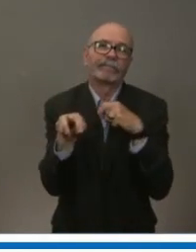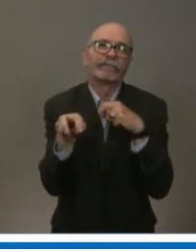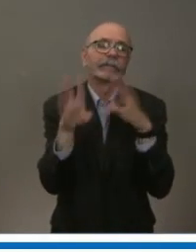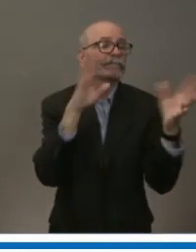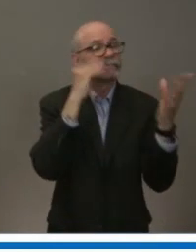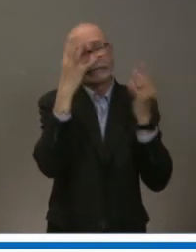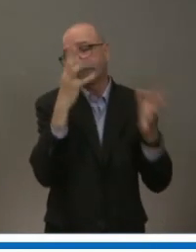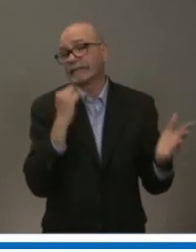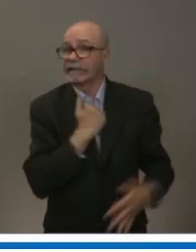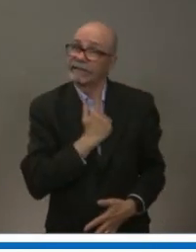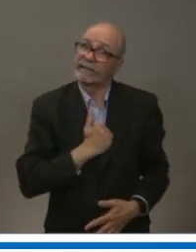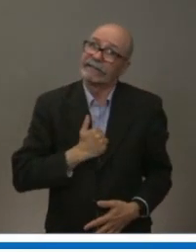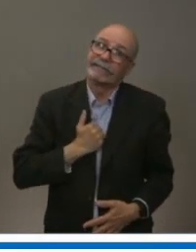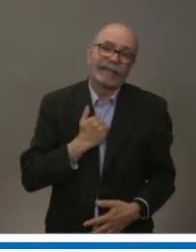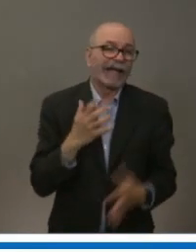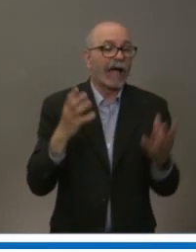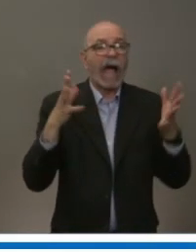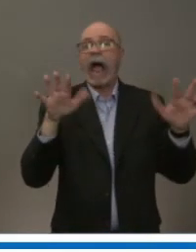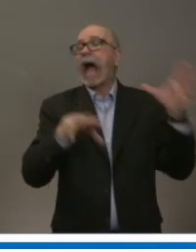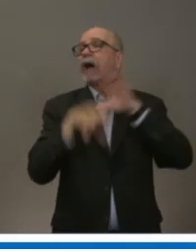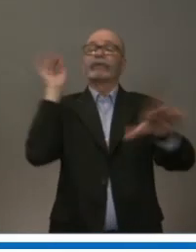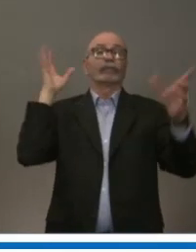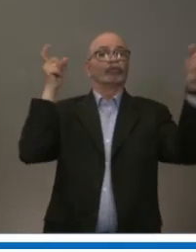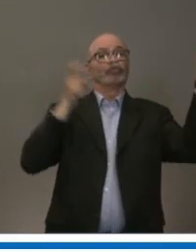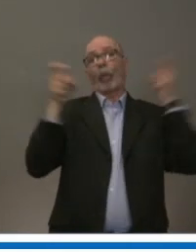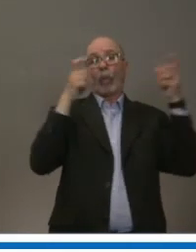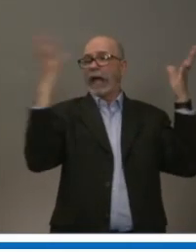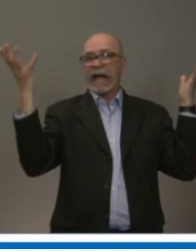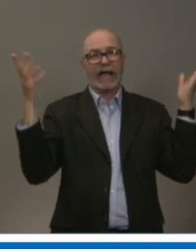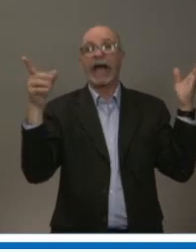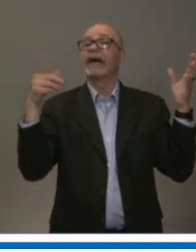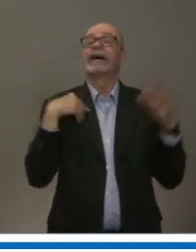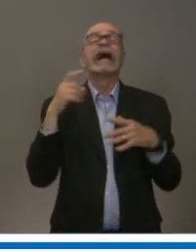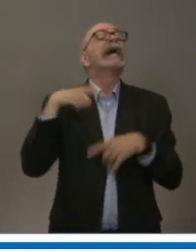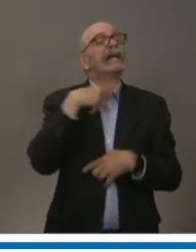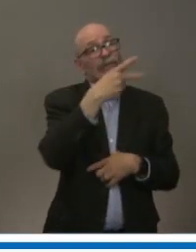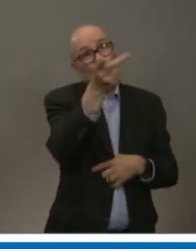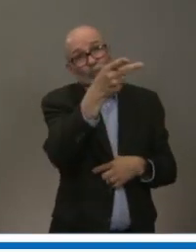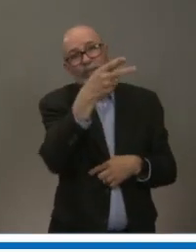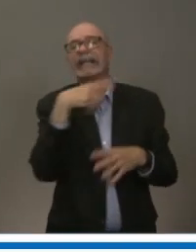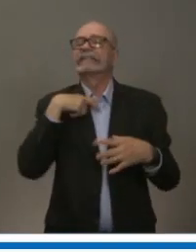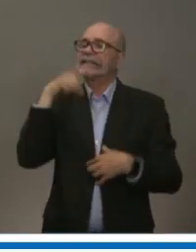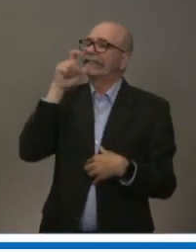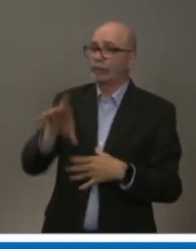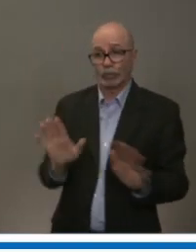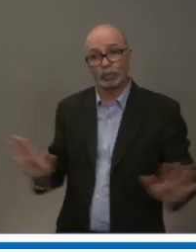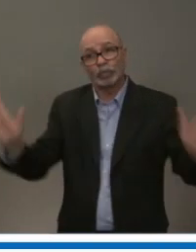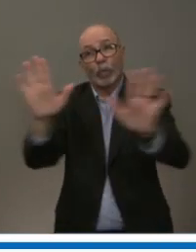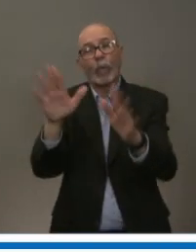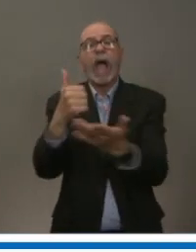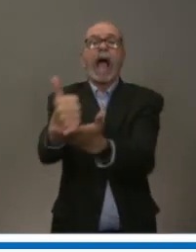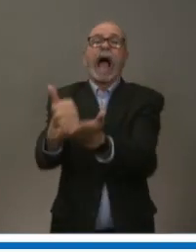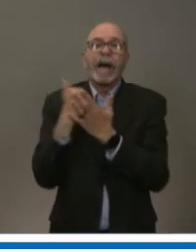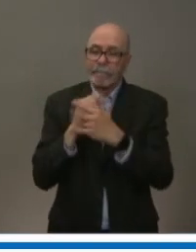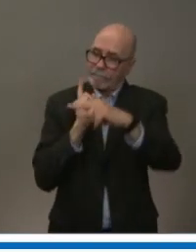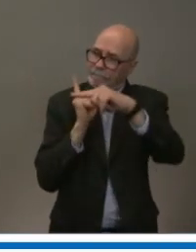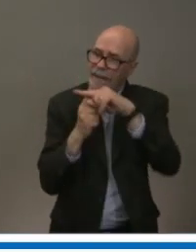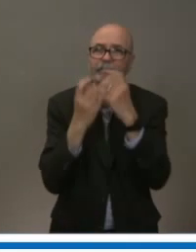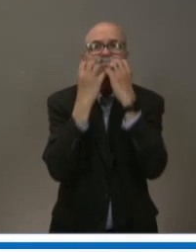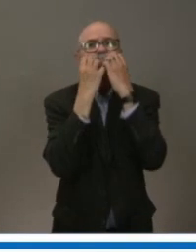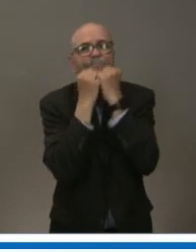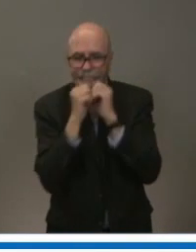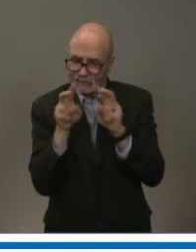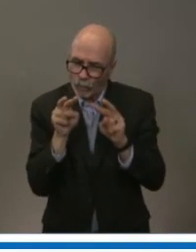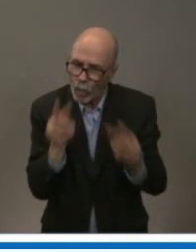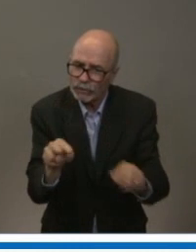Dr. Strang and I need your help. You have the most important job, loving and caring for your children. And now we've added